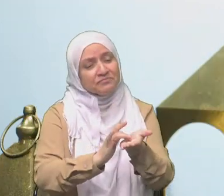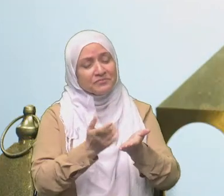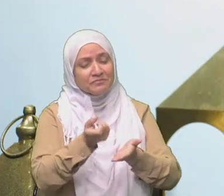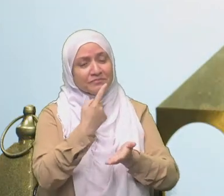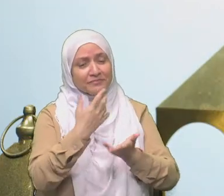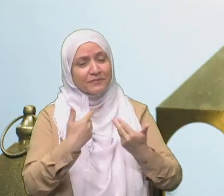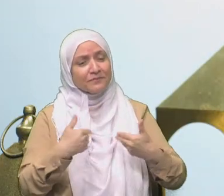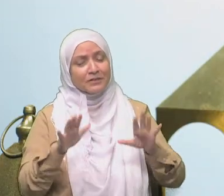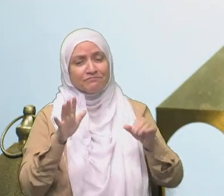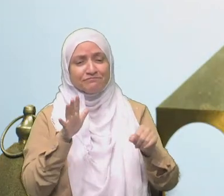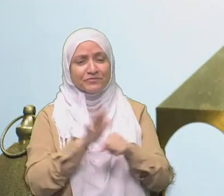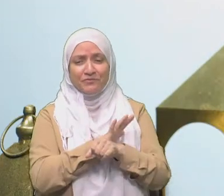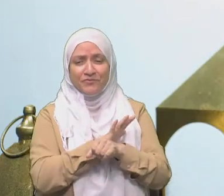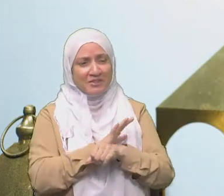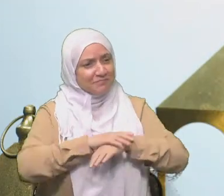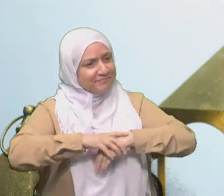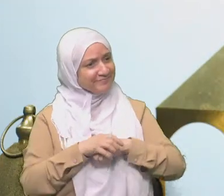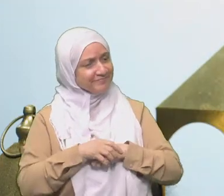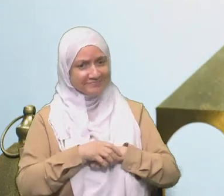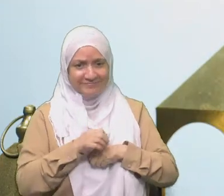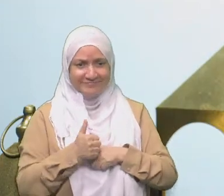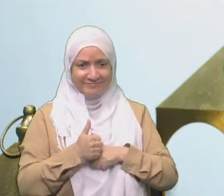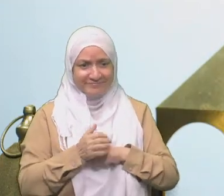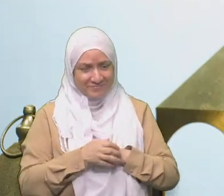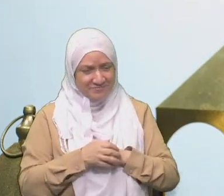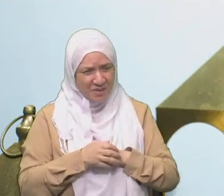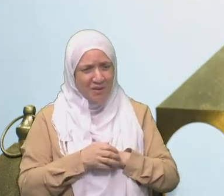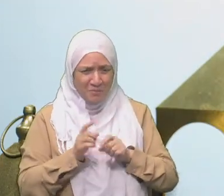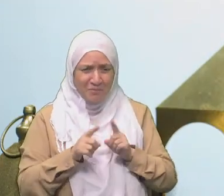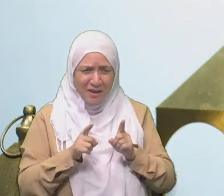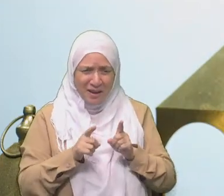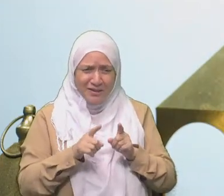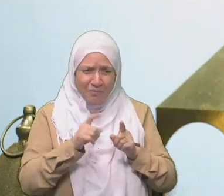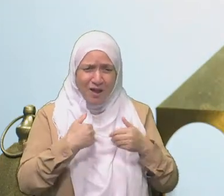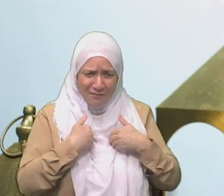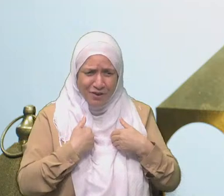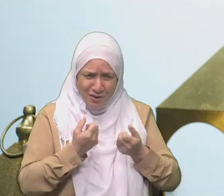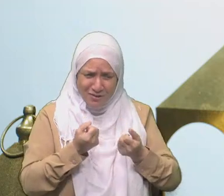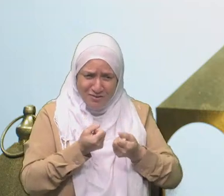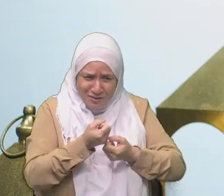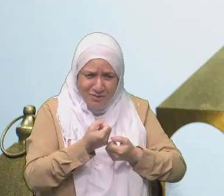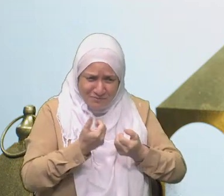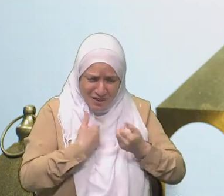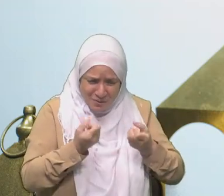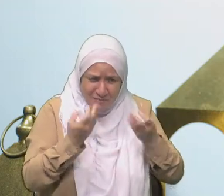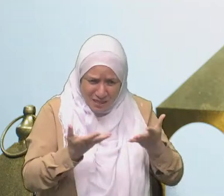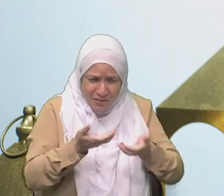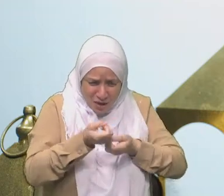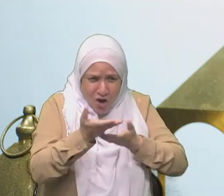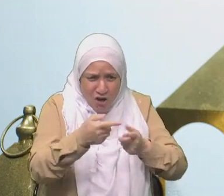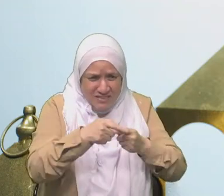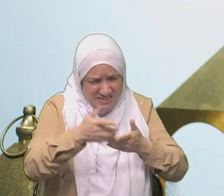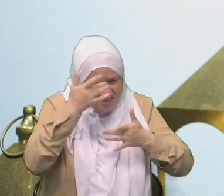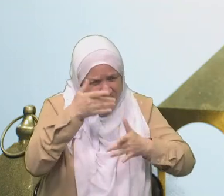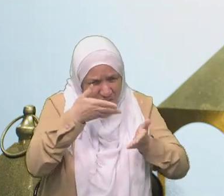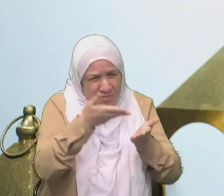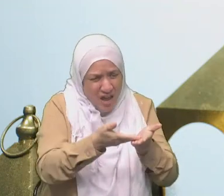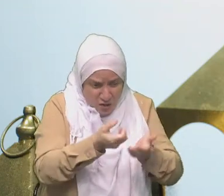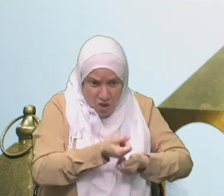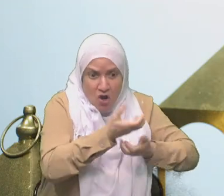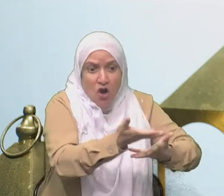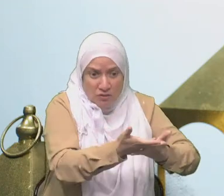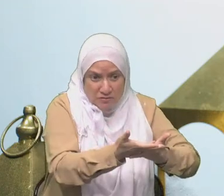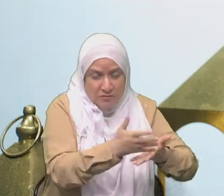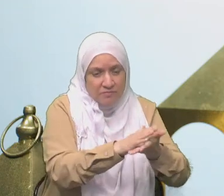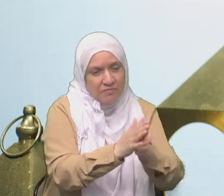also either hasten the cure or delay the cure or make it impossible. Likewise, when it comes to husn al-dhan billah, so this is a